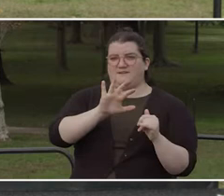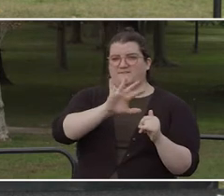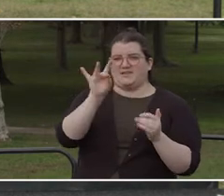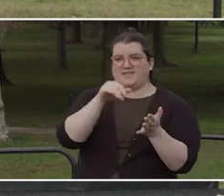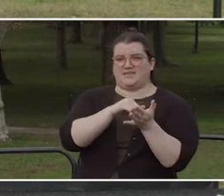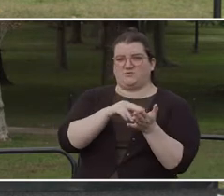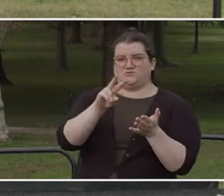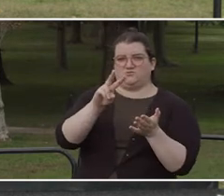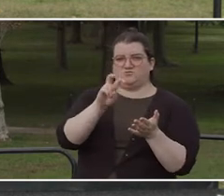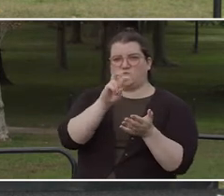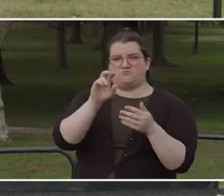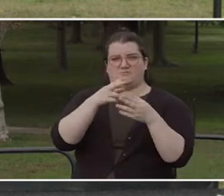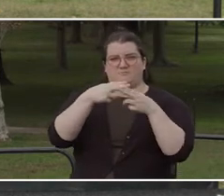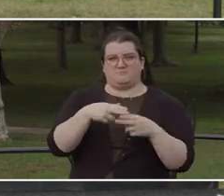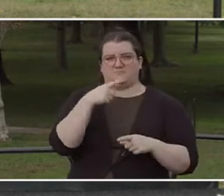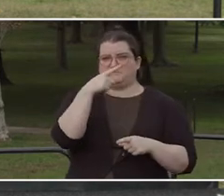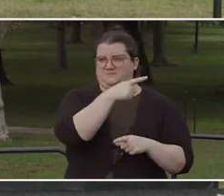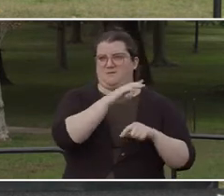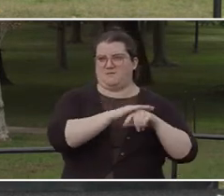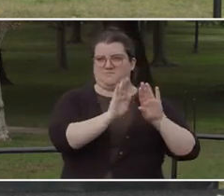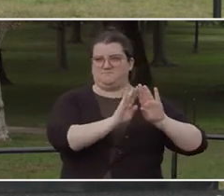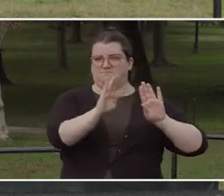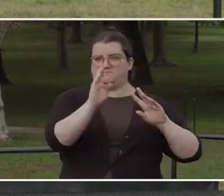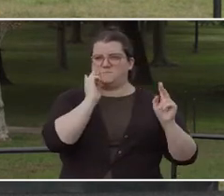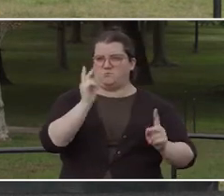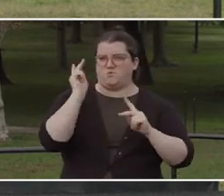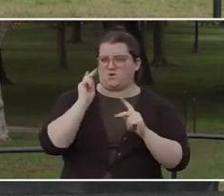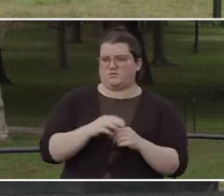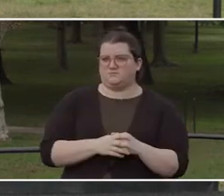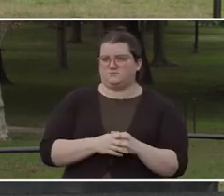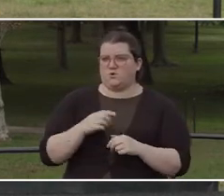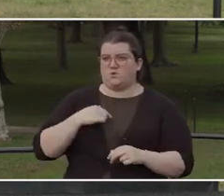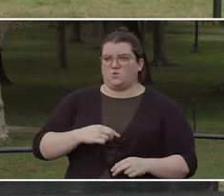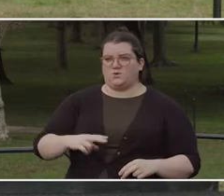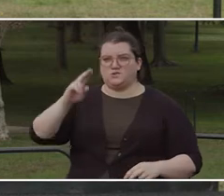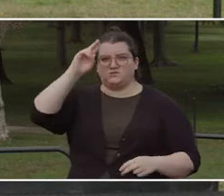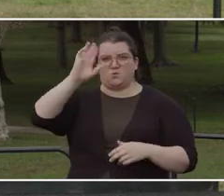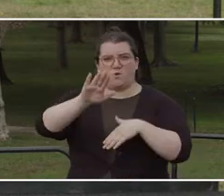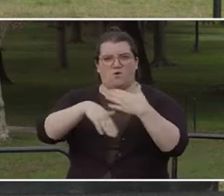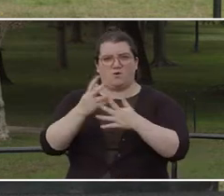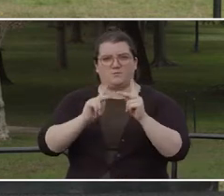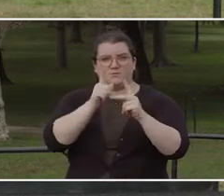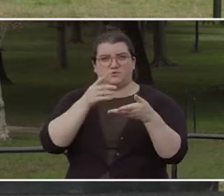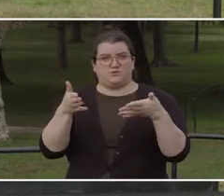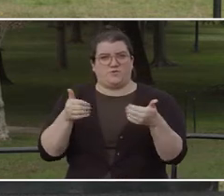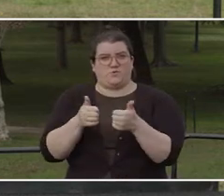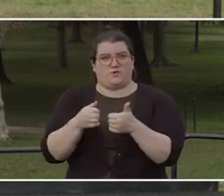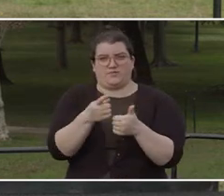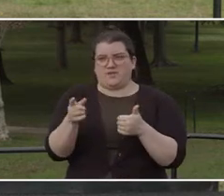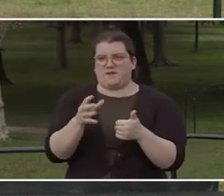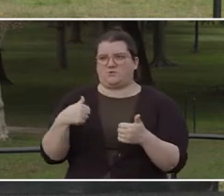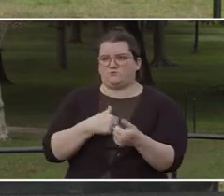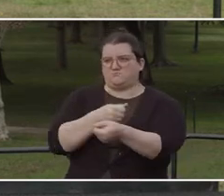58,281 names on the memorial. We salute all who serve with them, and we stand with the